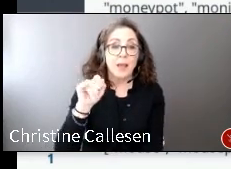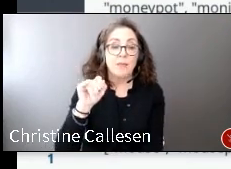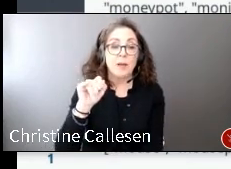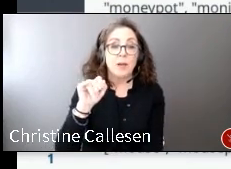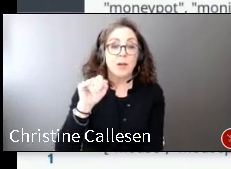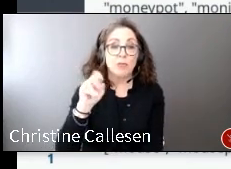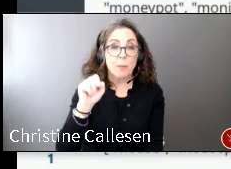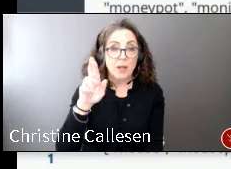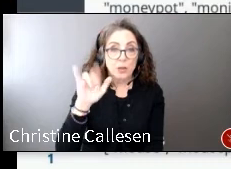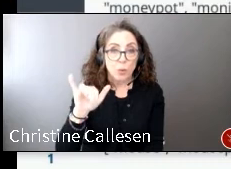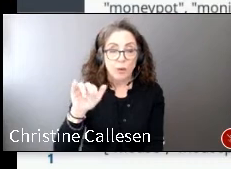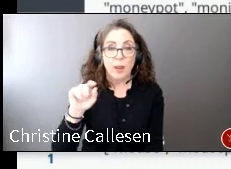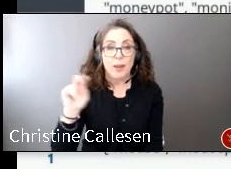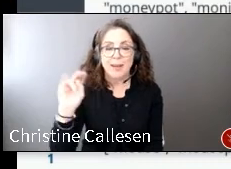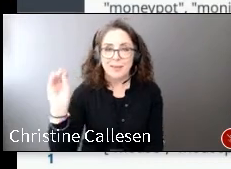repository